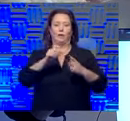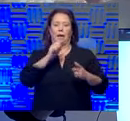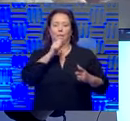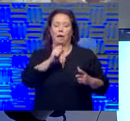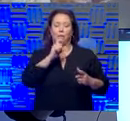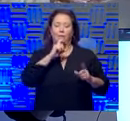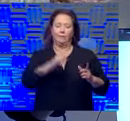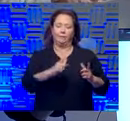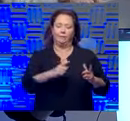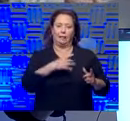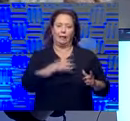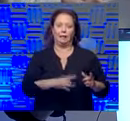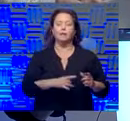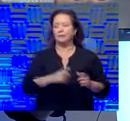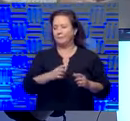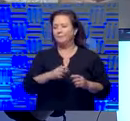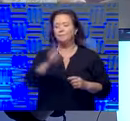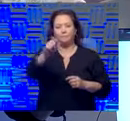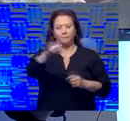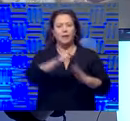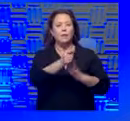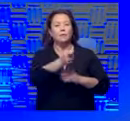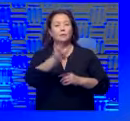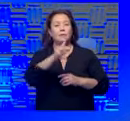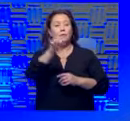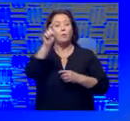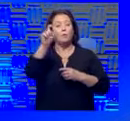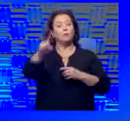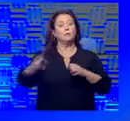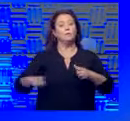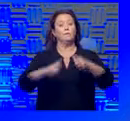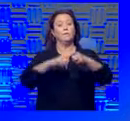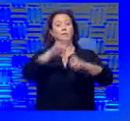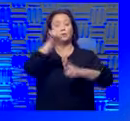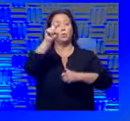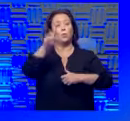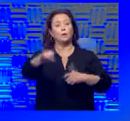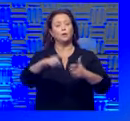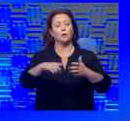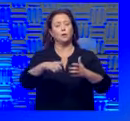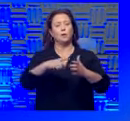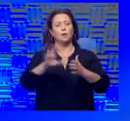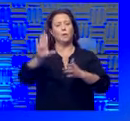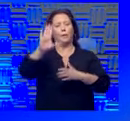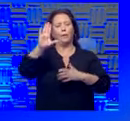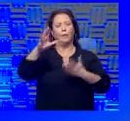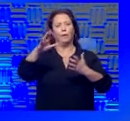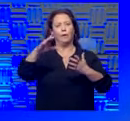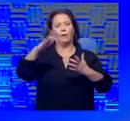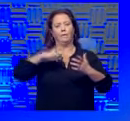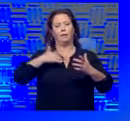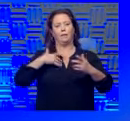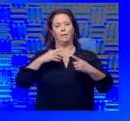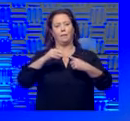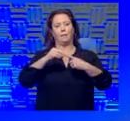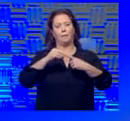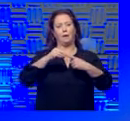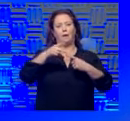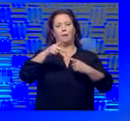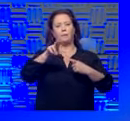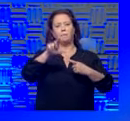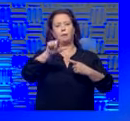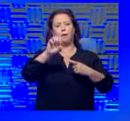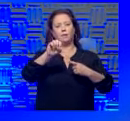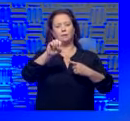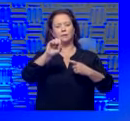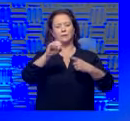You know, I think there's several questions in there. So the first question is, what do you think about the handheld pulse oximeter, which